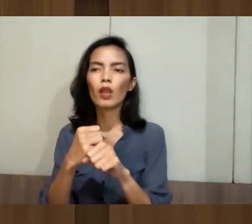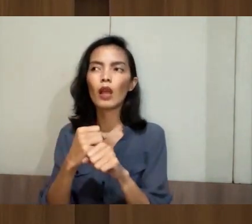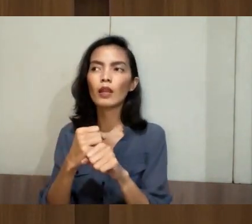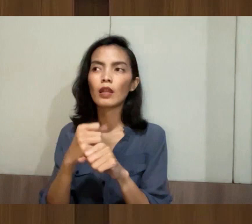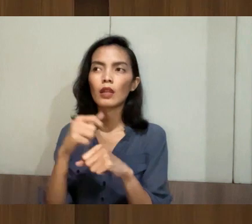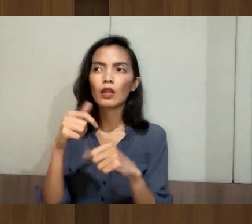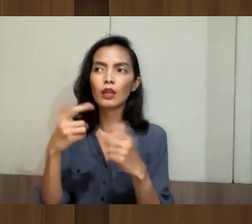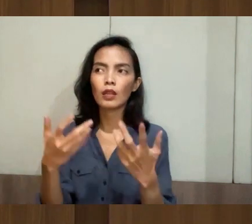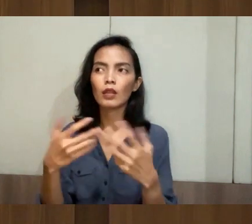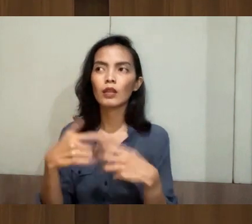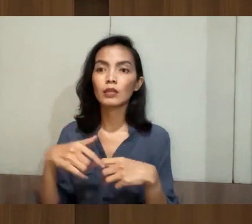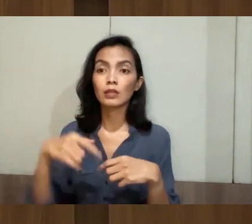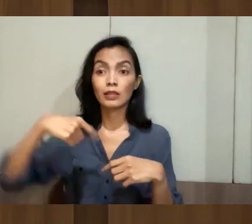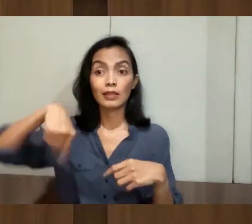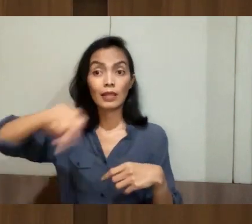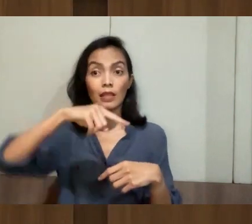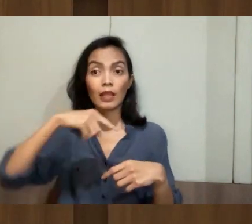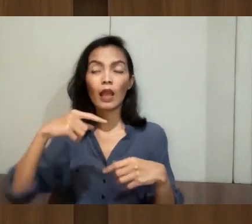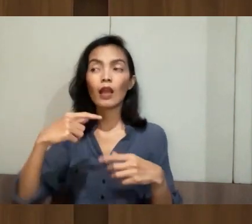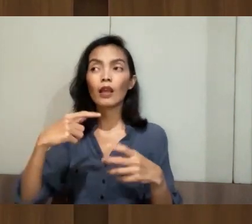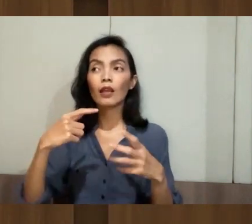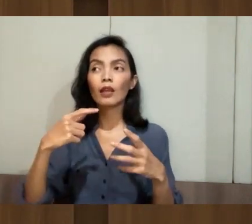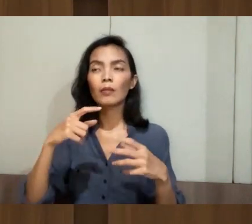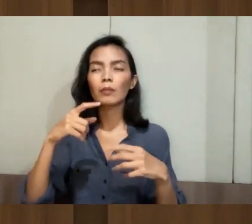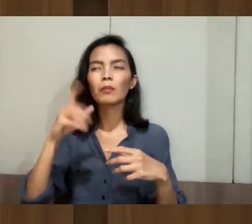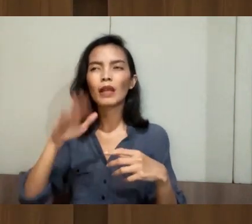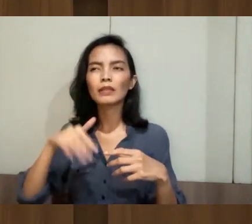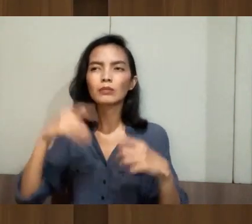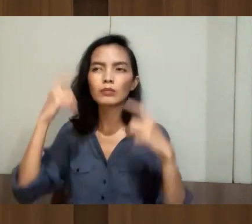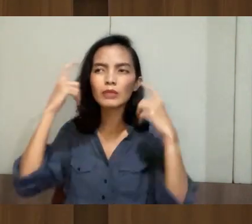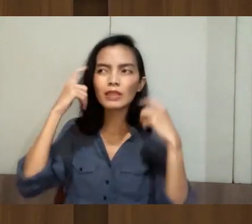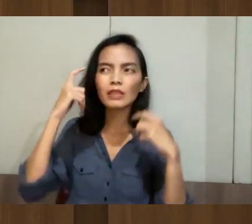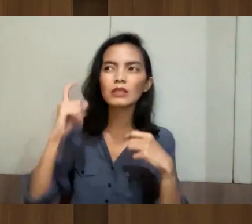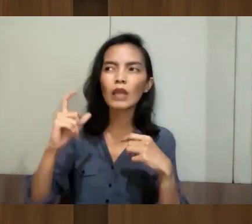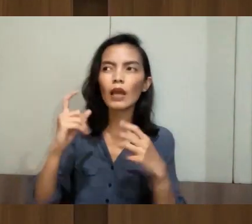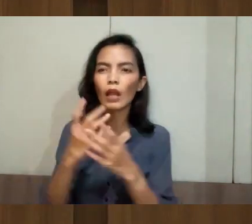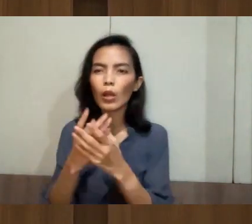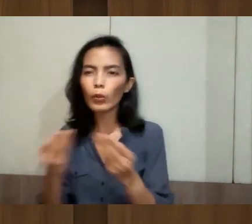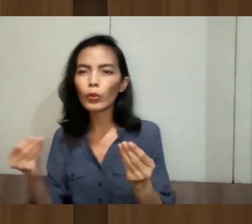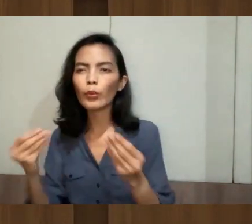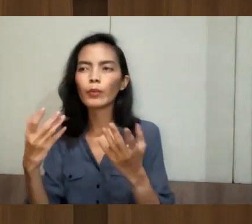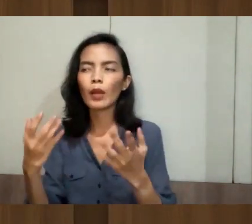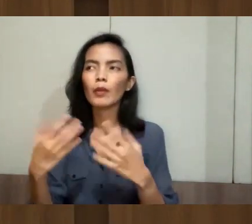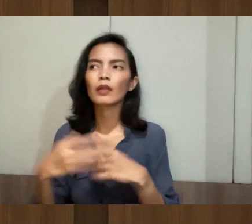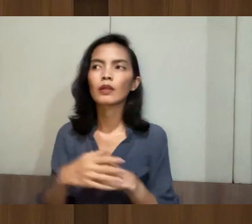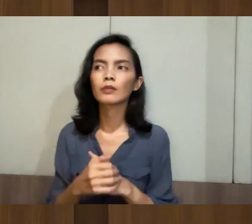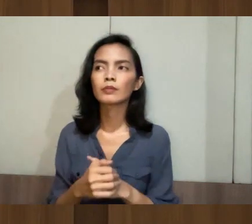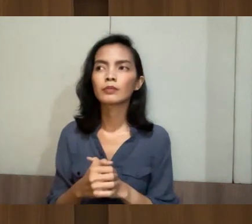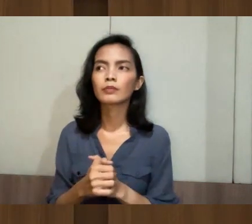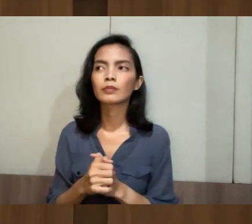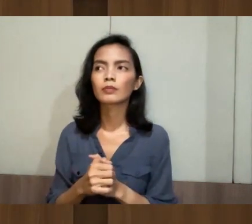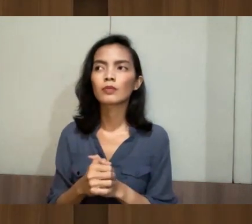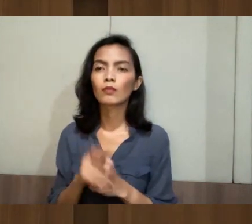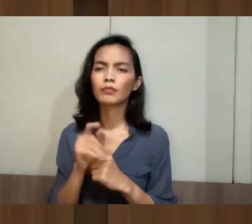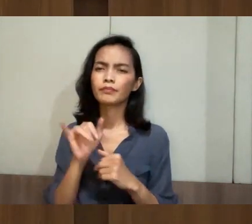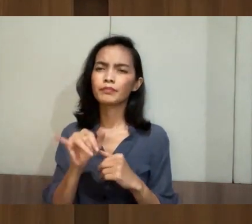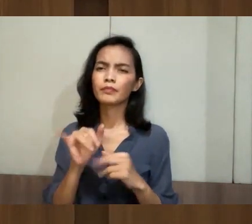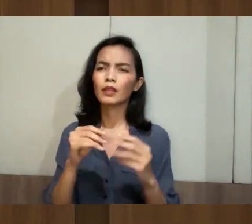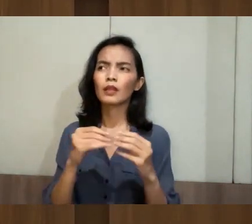simple conclusion, that we all here are still trying to figure things out